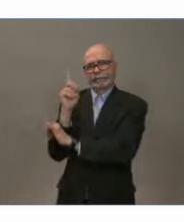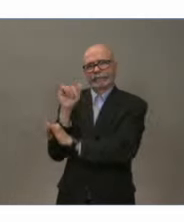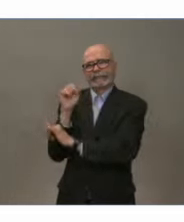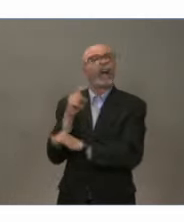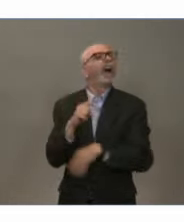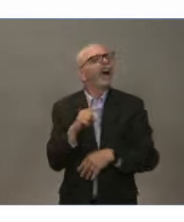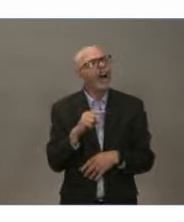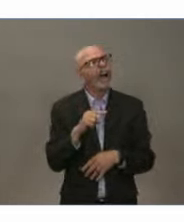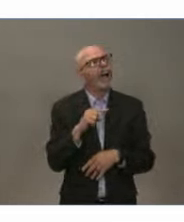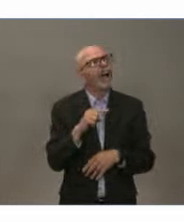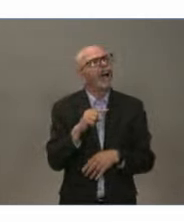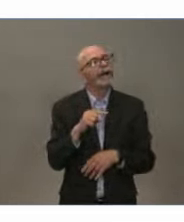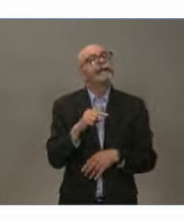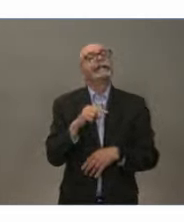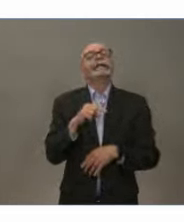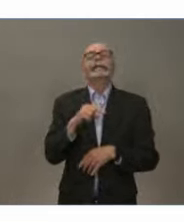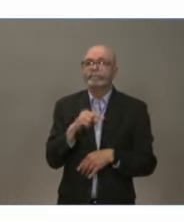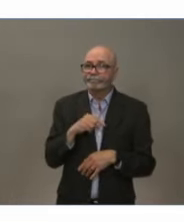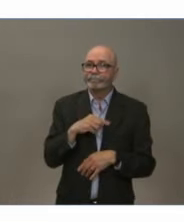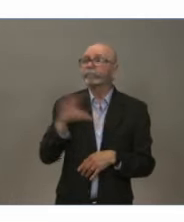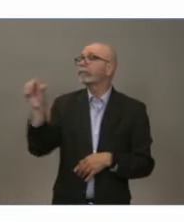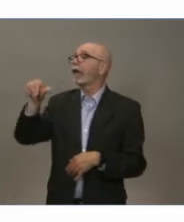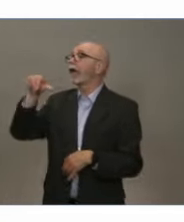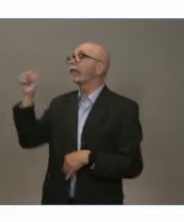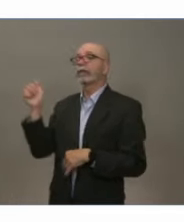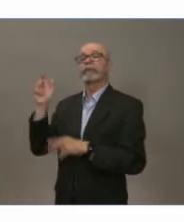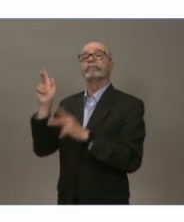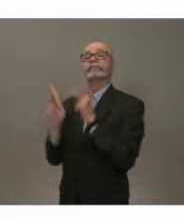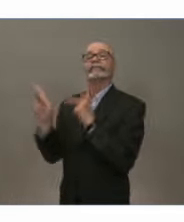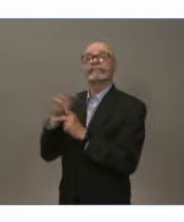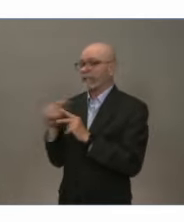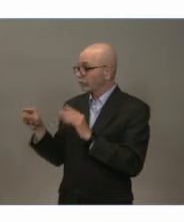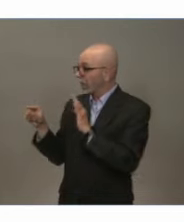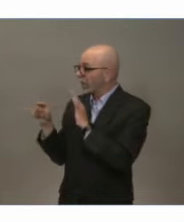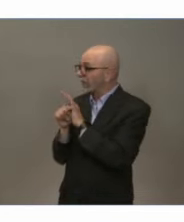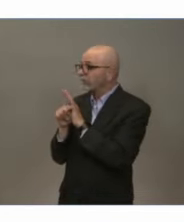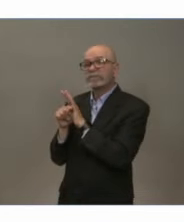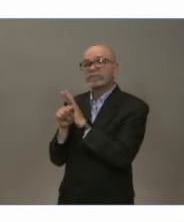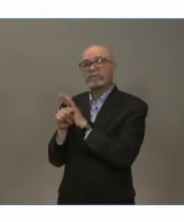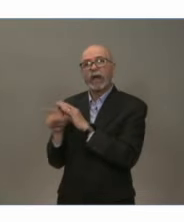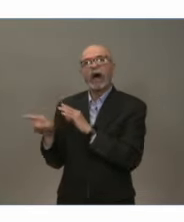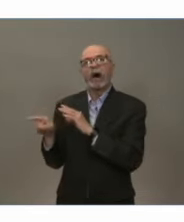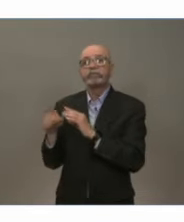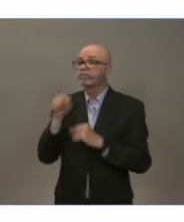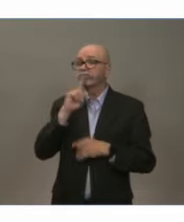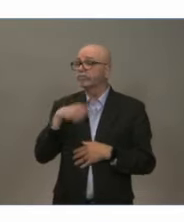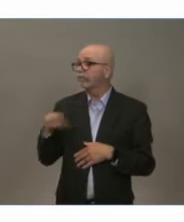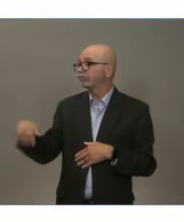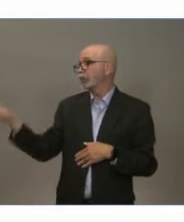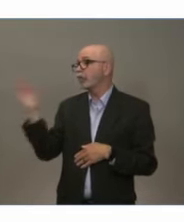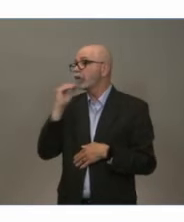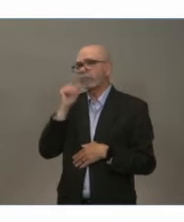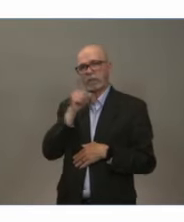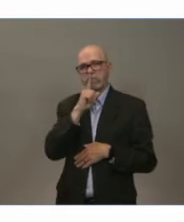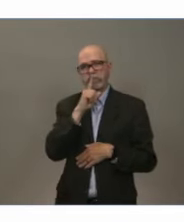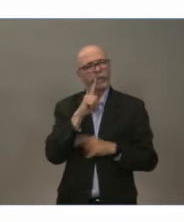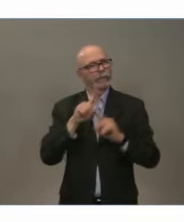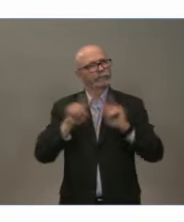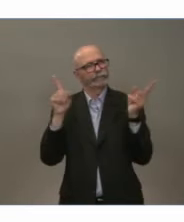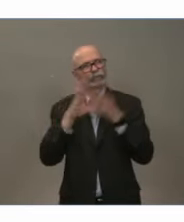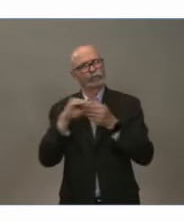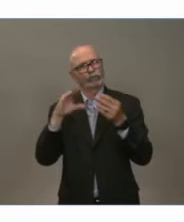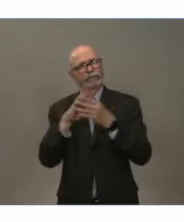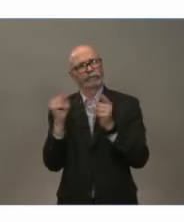have to. I'm just wondering why that would be the case. So if somebody is put on self-isolation for